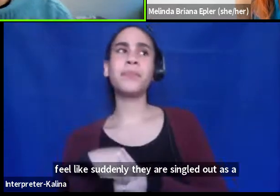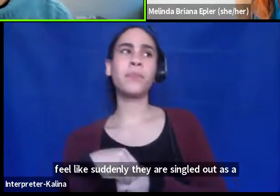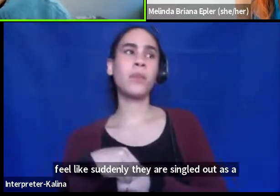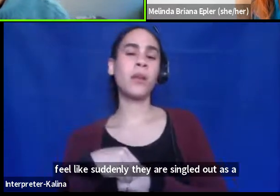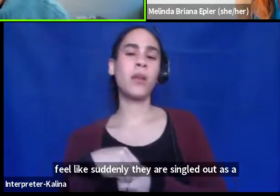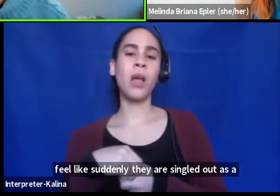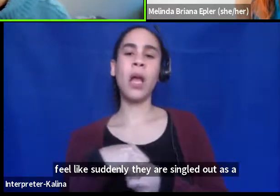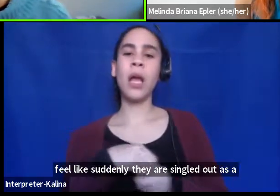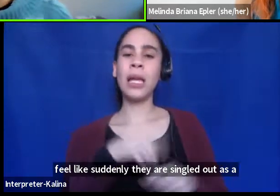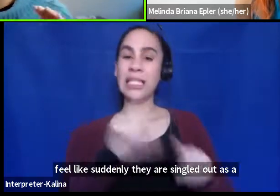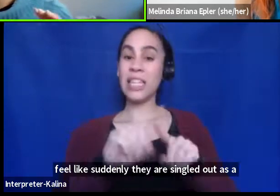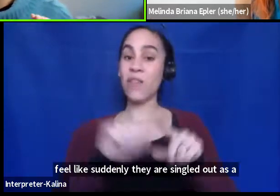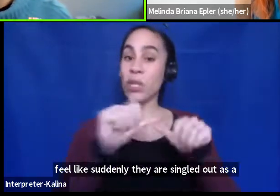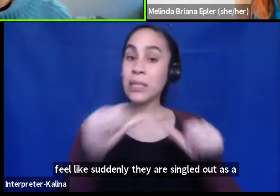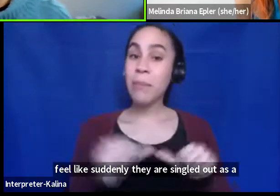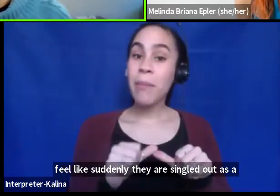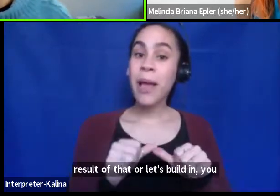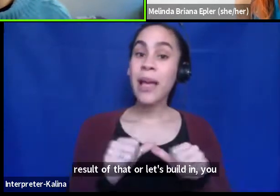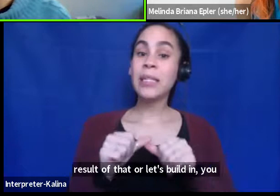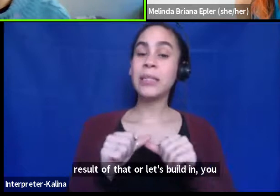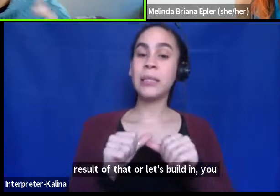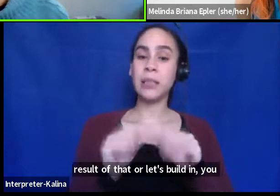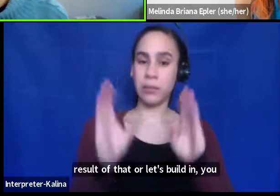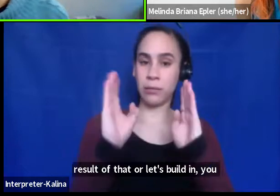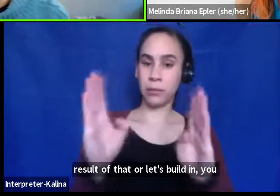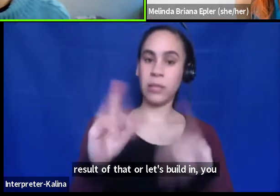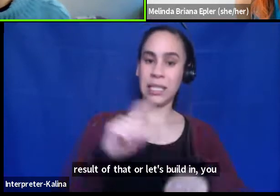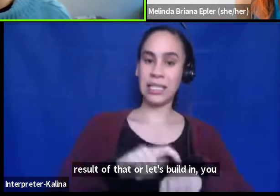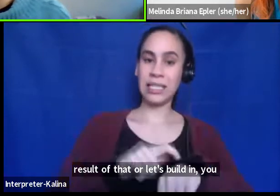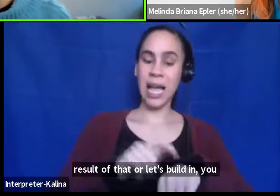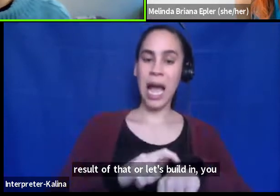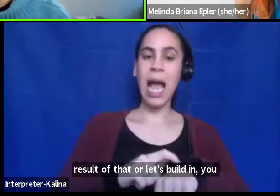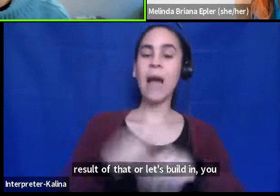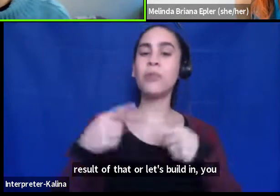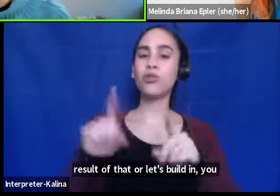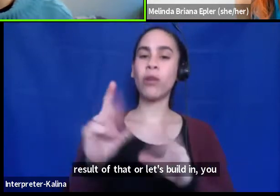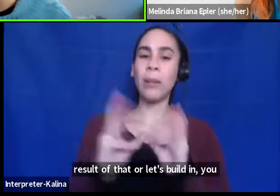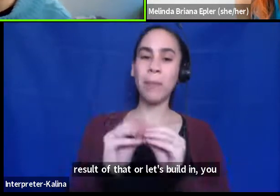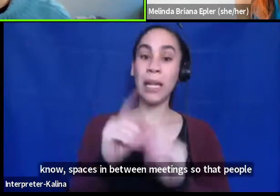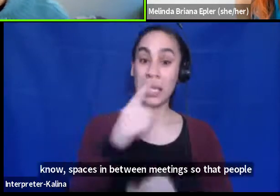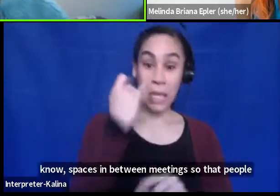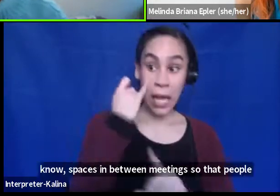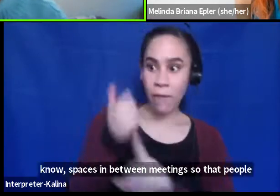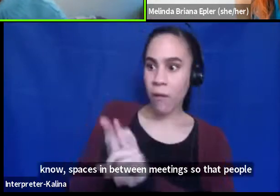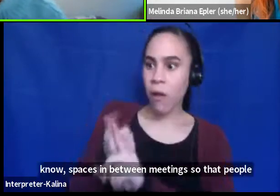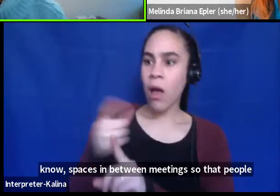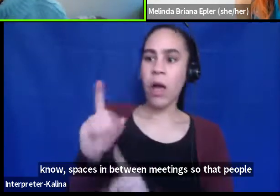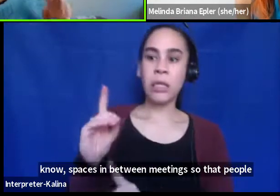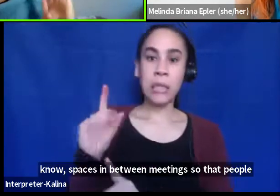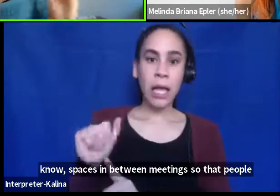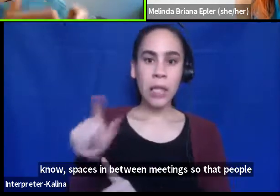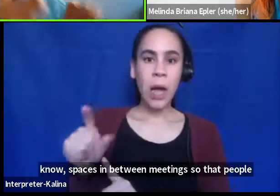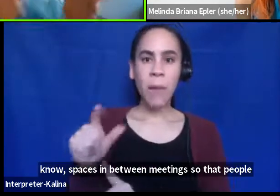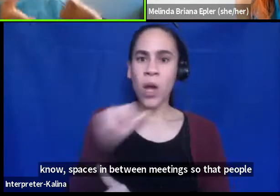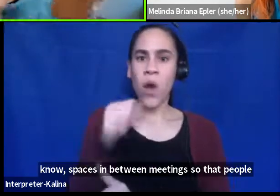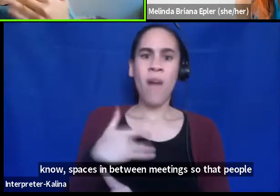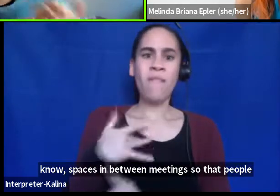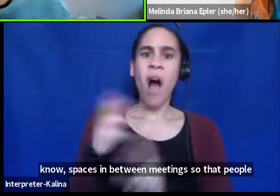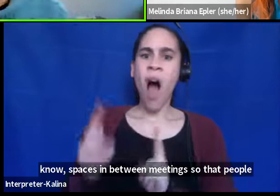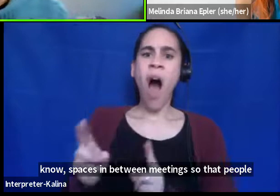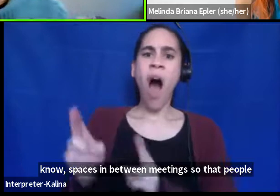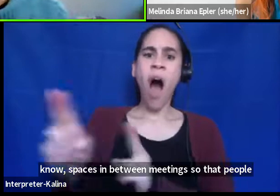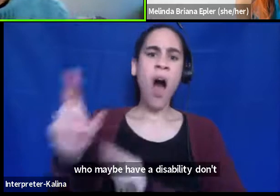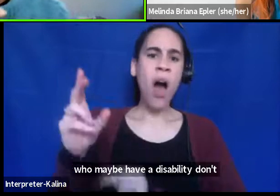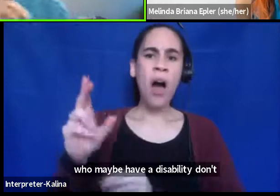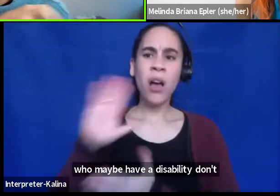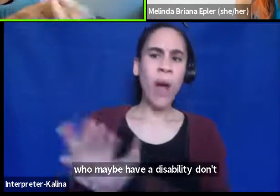spaces in between meetings so that people who maybe have a disability don't feel like they have to hurry or they're being late. And, like, let's sort of